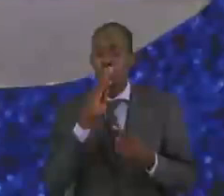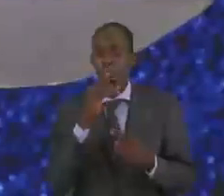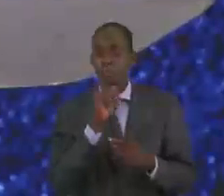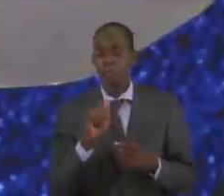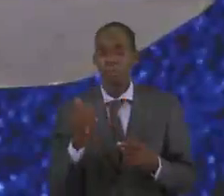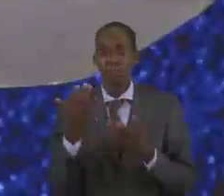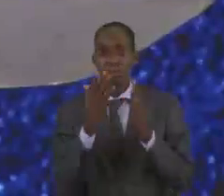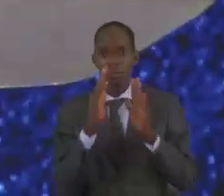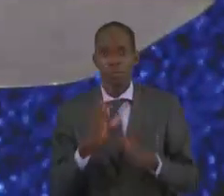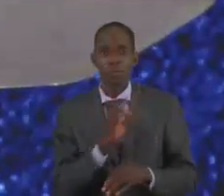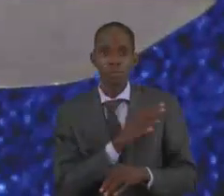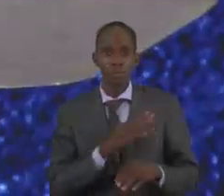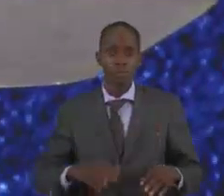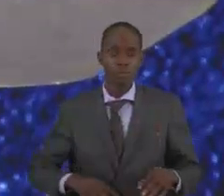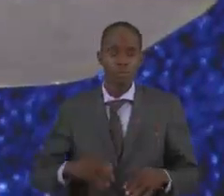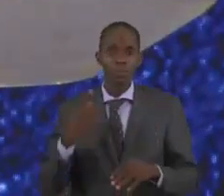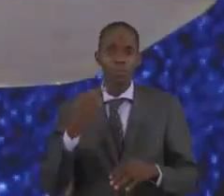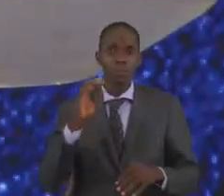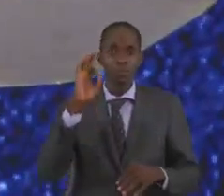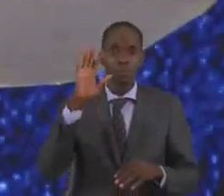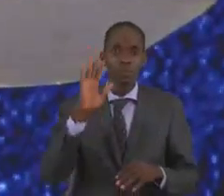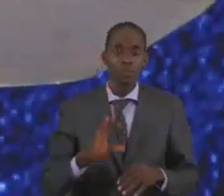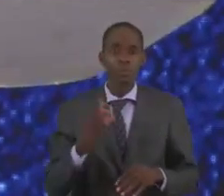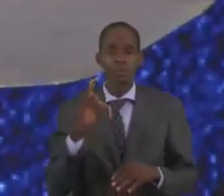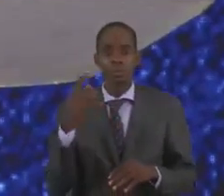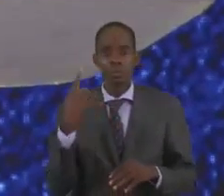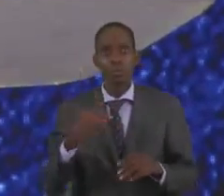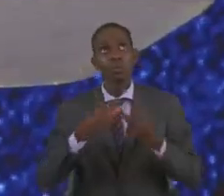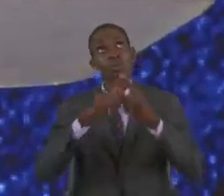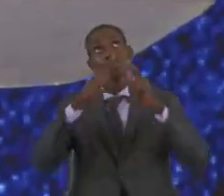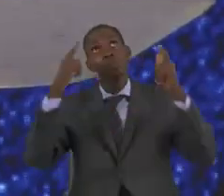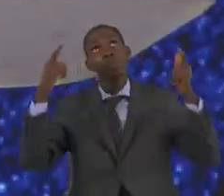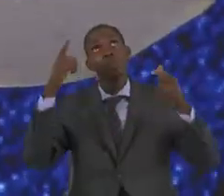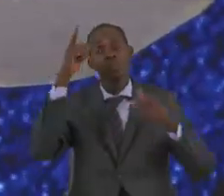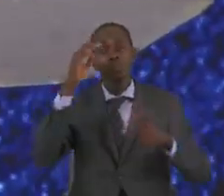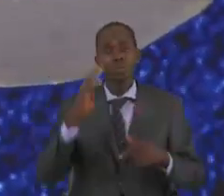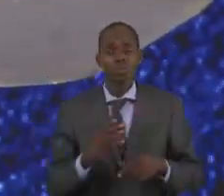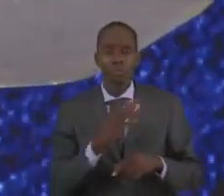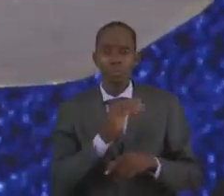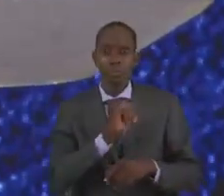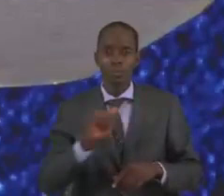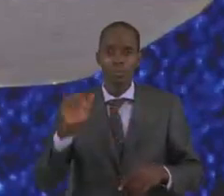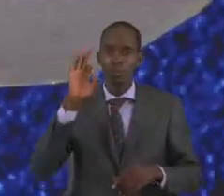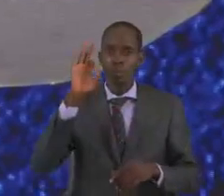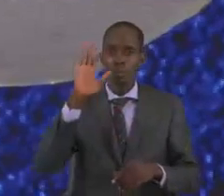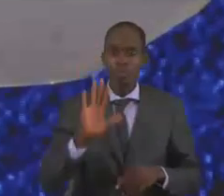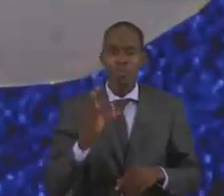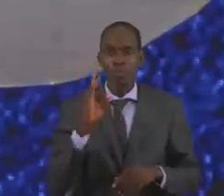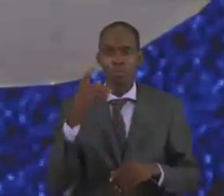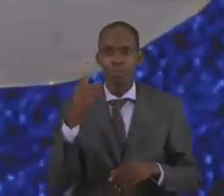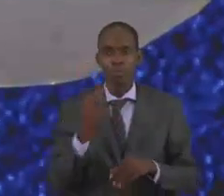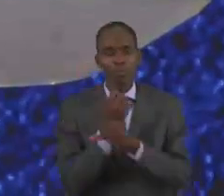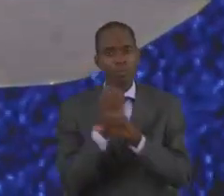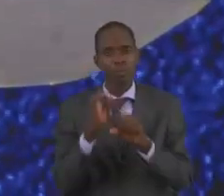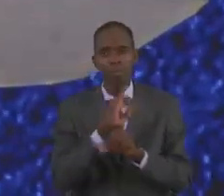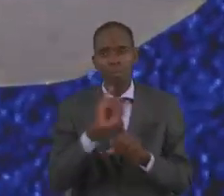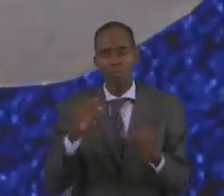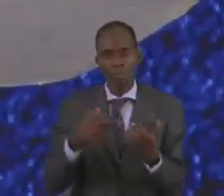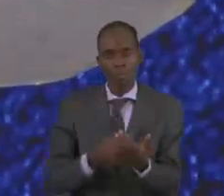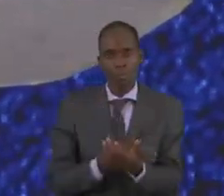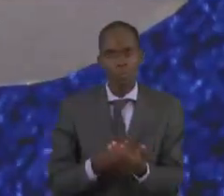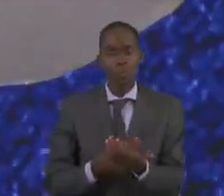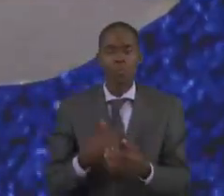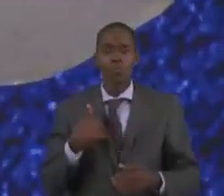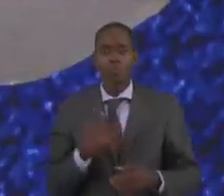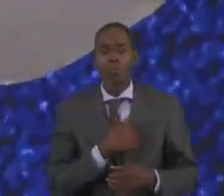a preacher of the supreme God and a preacher of the saving gospel, we ought